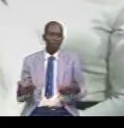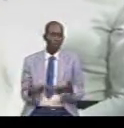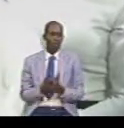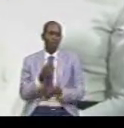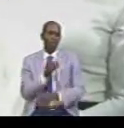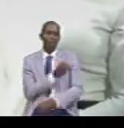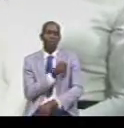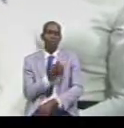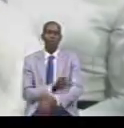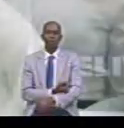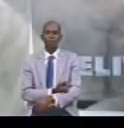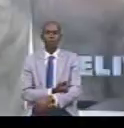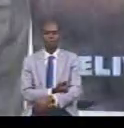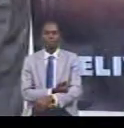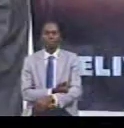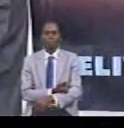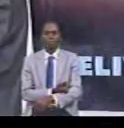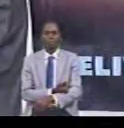authority,